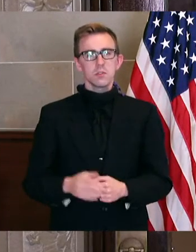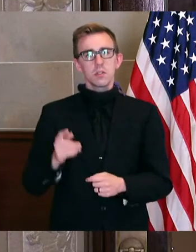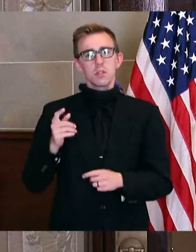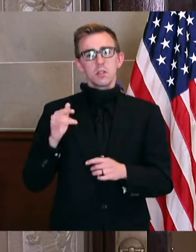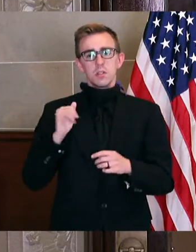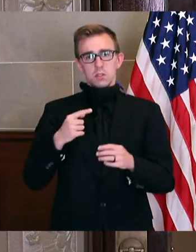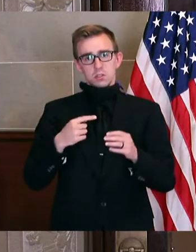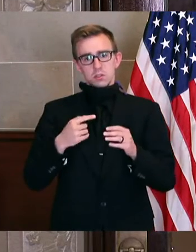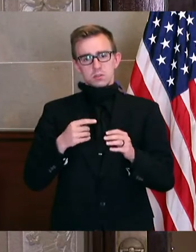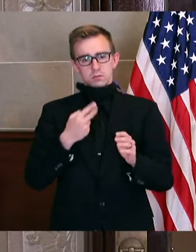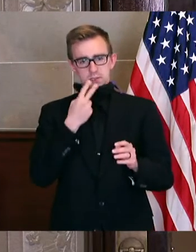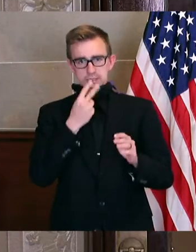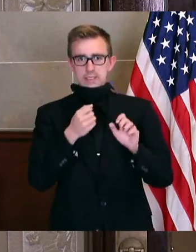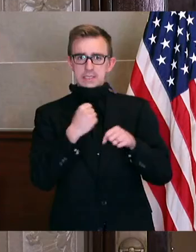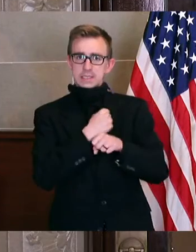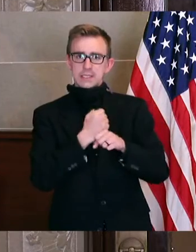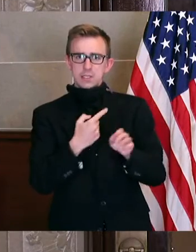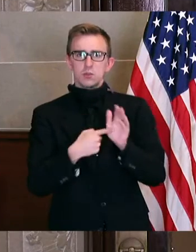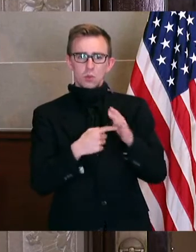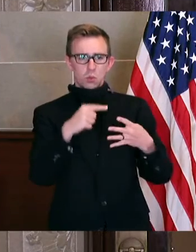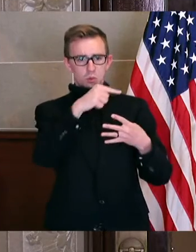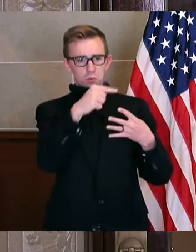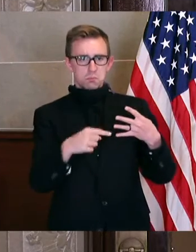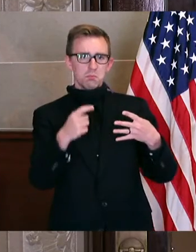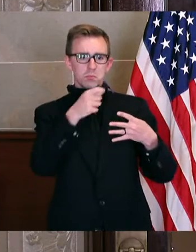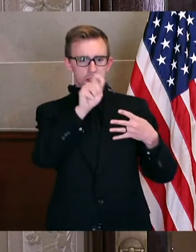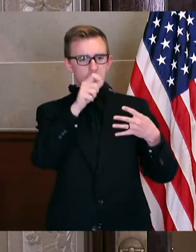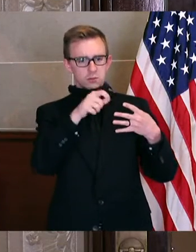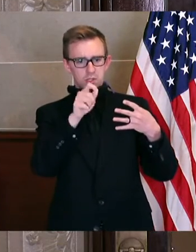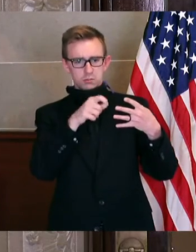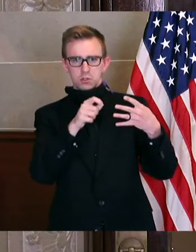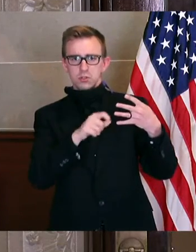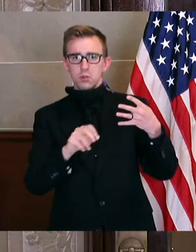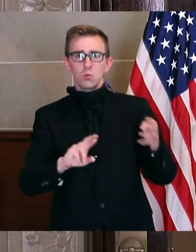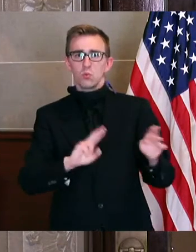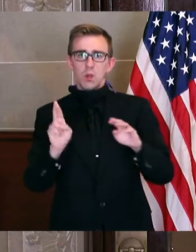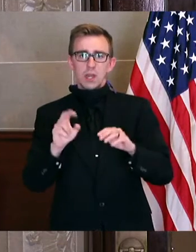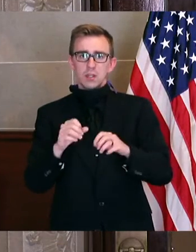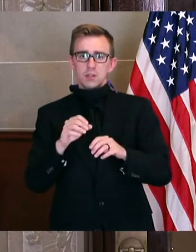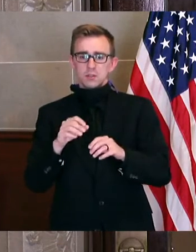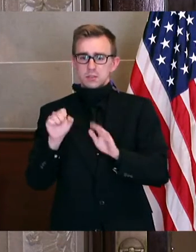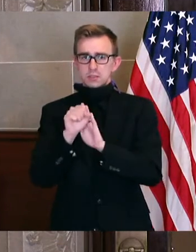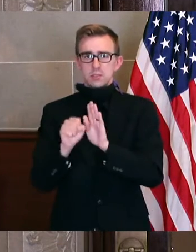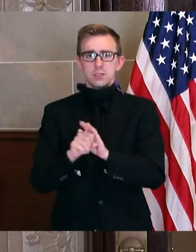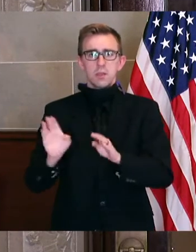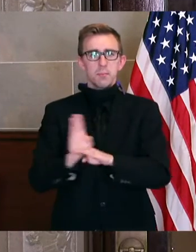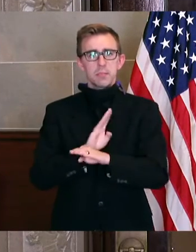met the four pillars and that we are ready to safely open Missouri.